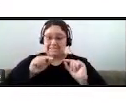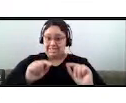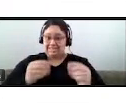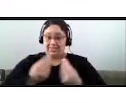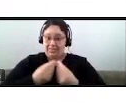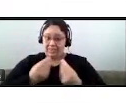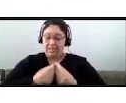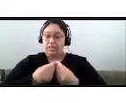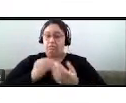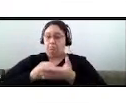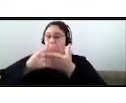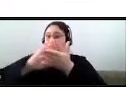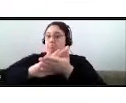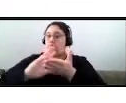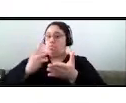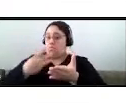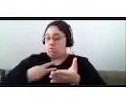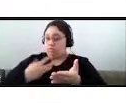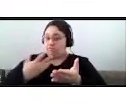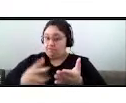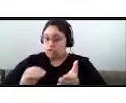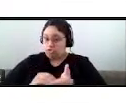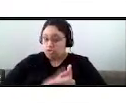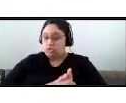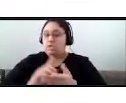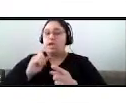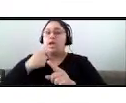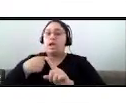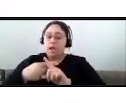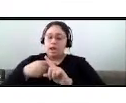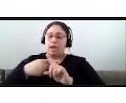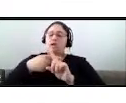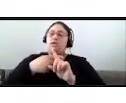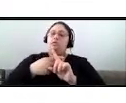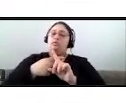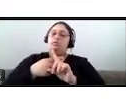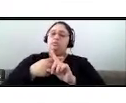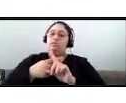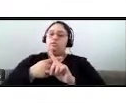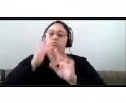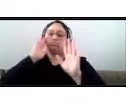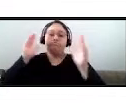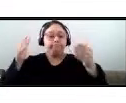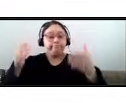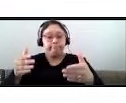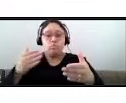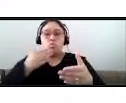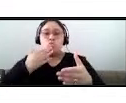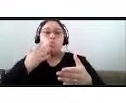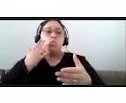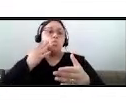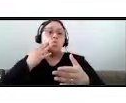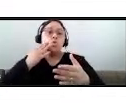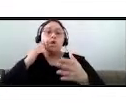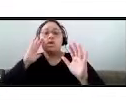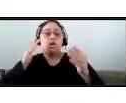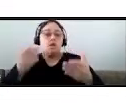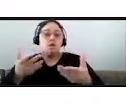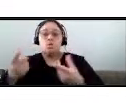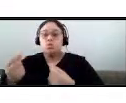were raised. Yes, they are recorded as such, and they are being attended to by when they will be attended